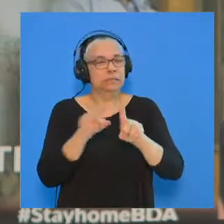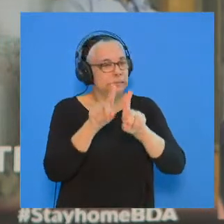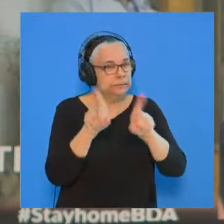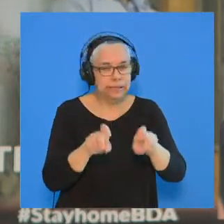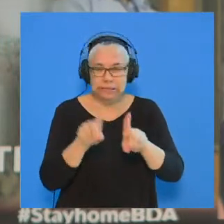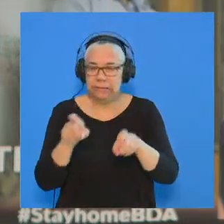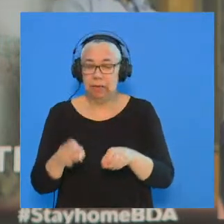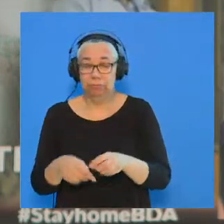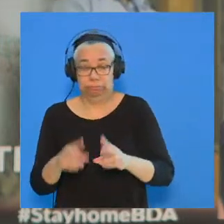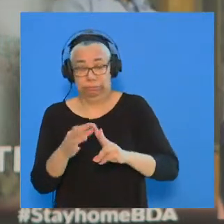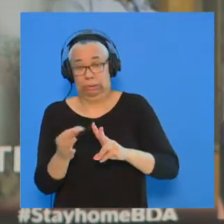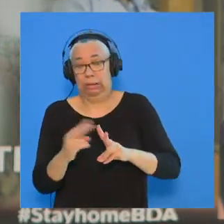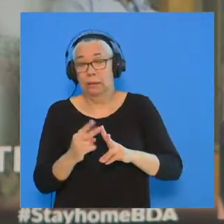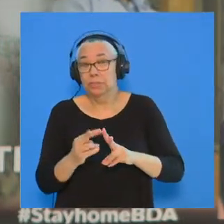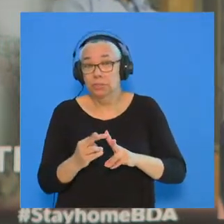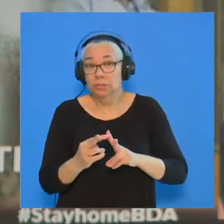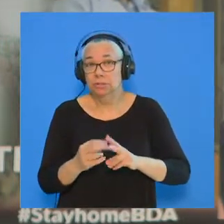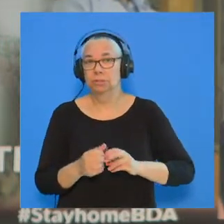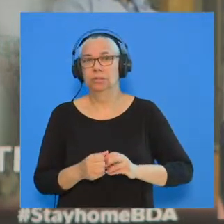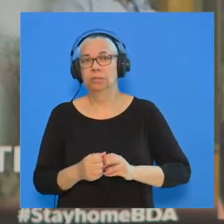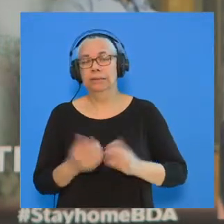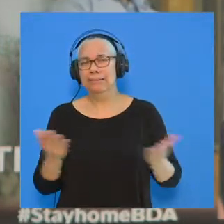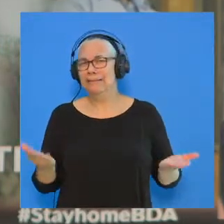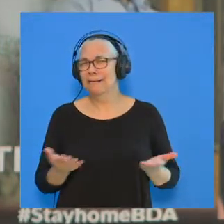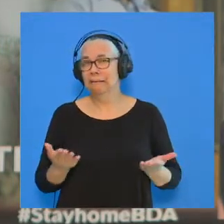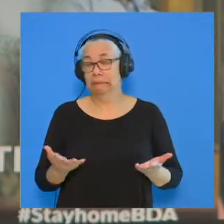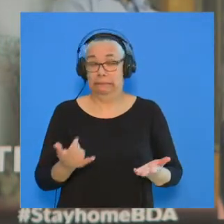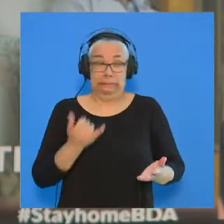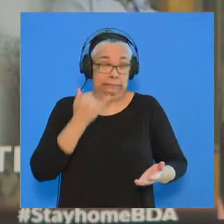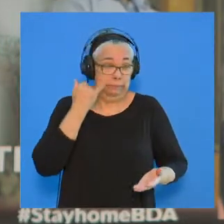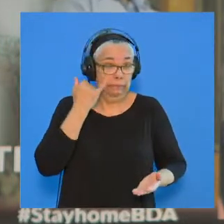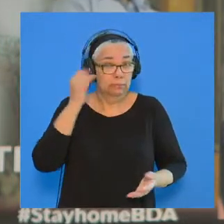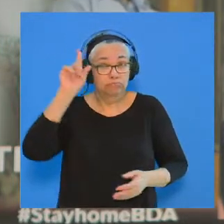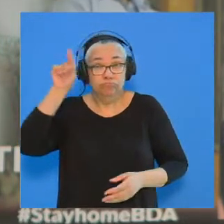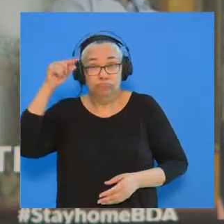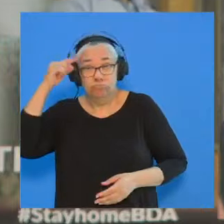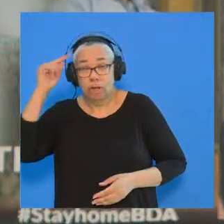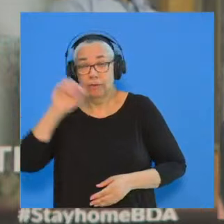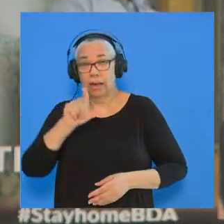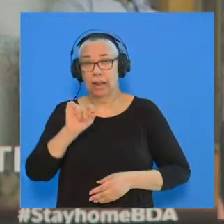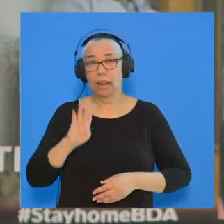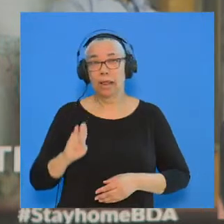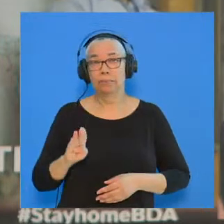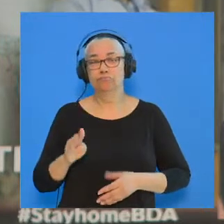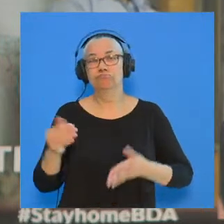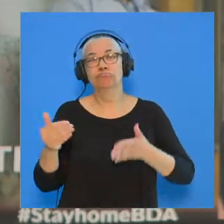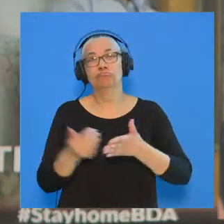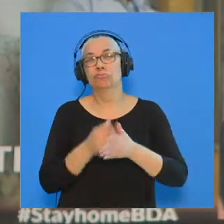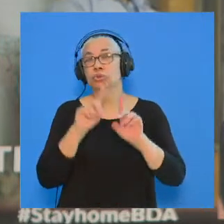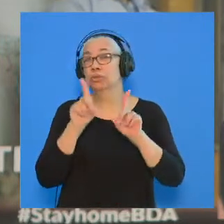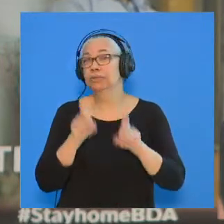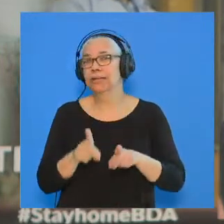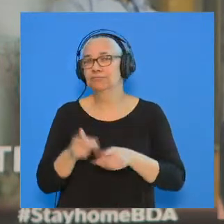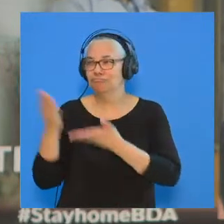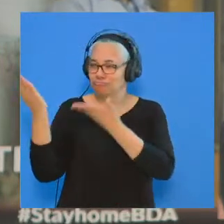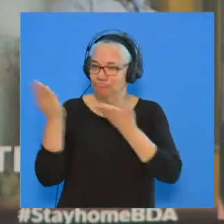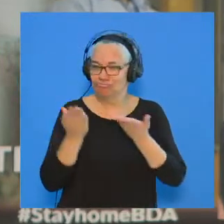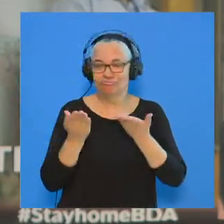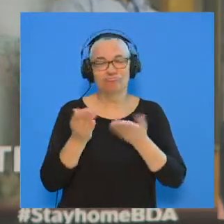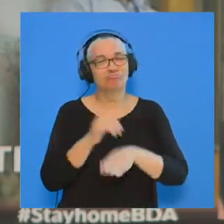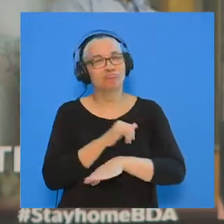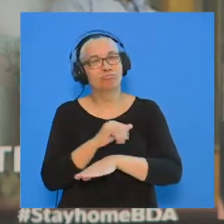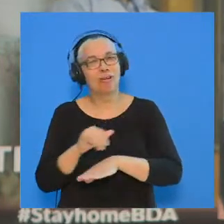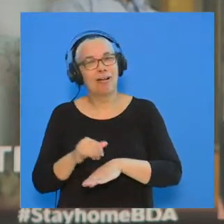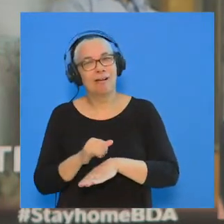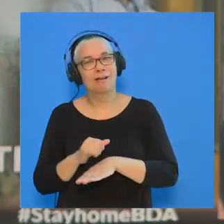options and modalities at our disposal, whether it be through our government lab, whether it be through the new tests which are coming to the island. We